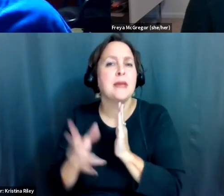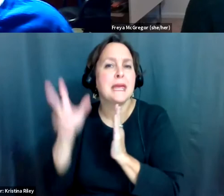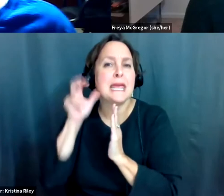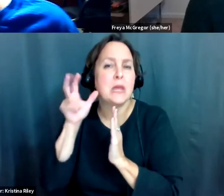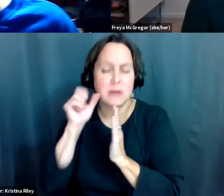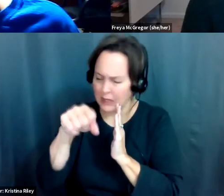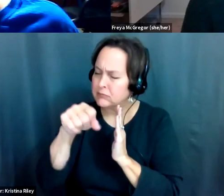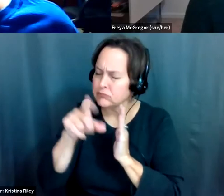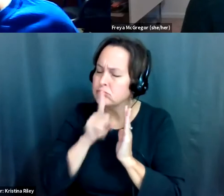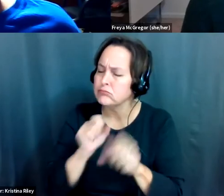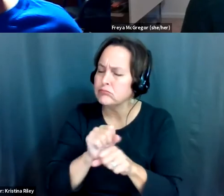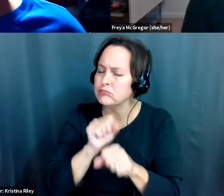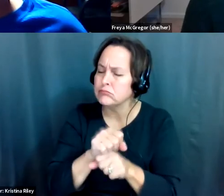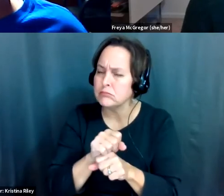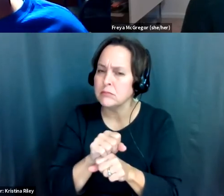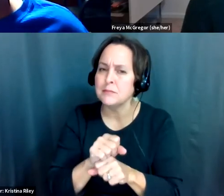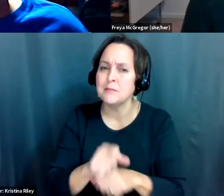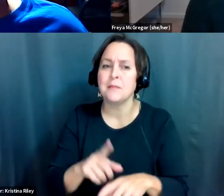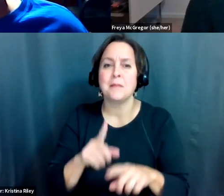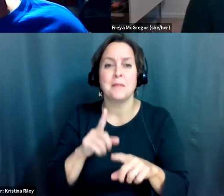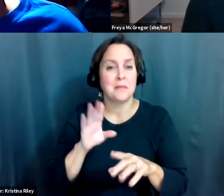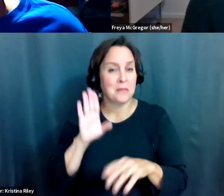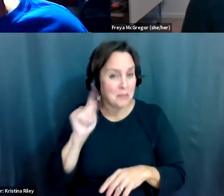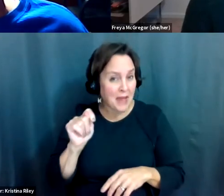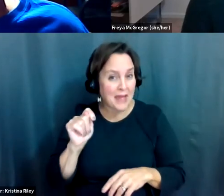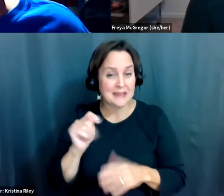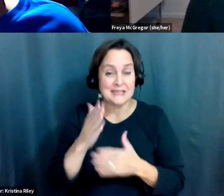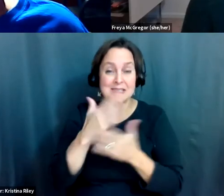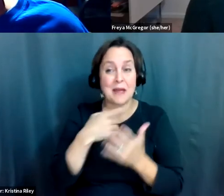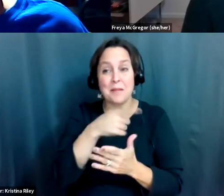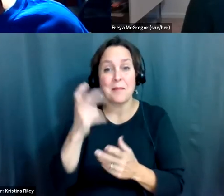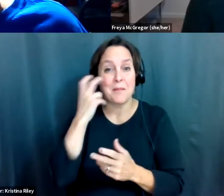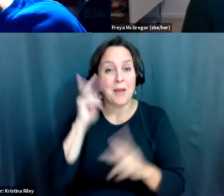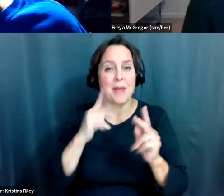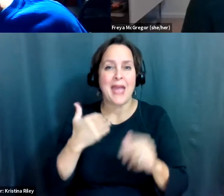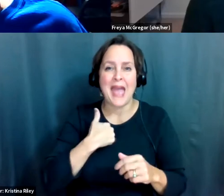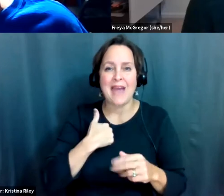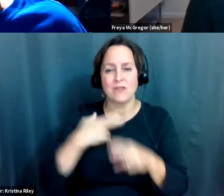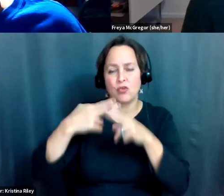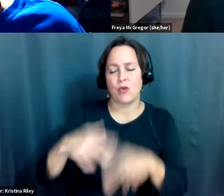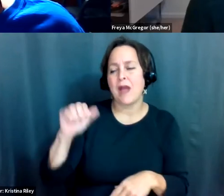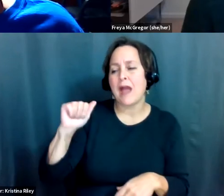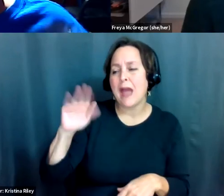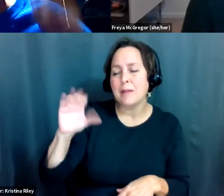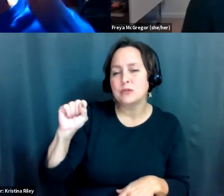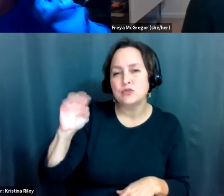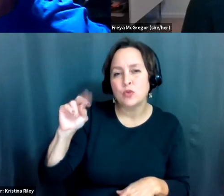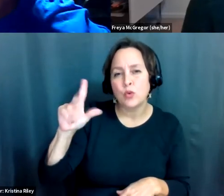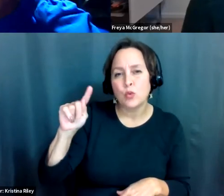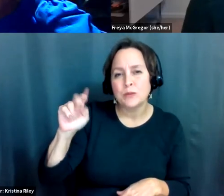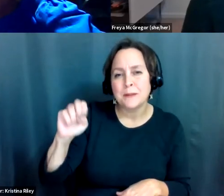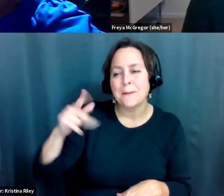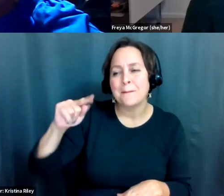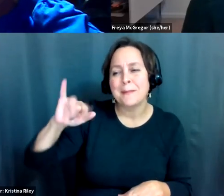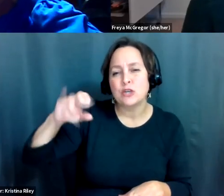that. Um, I also know a lot of blind people who have perfect pitch or absolute pitch as it's called with music. They can hear a note and know